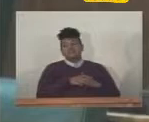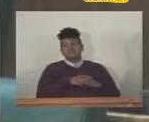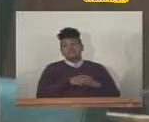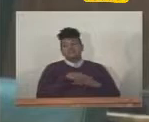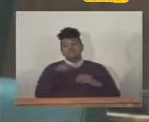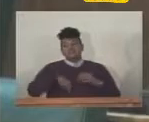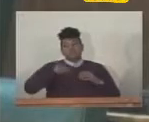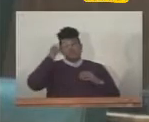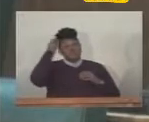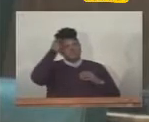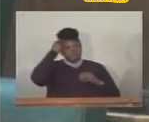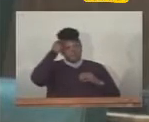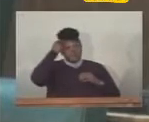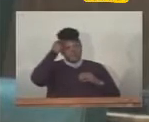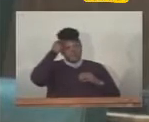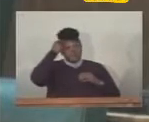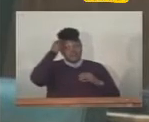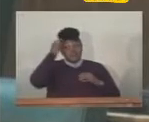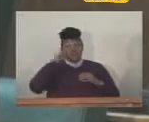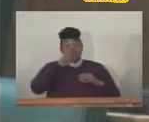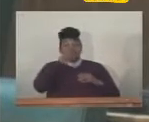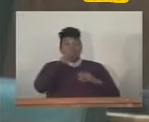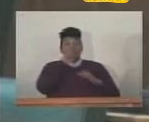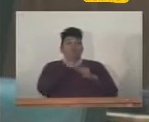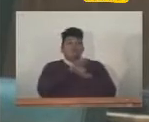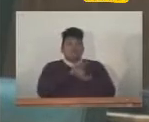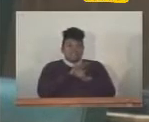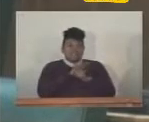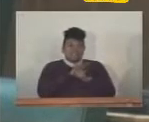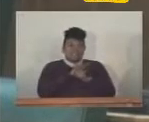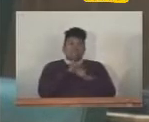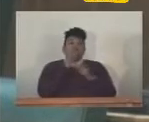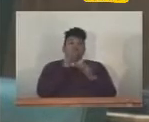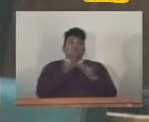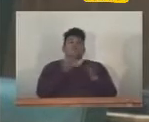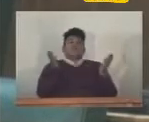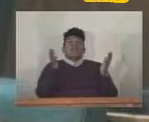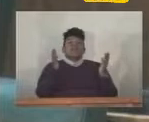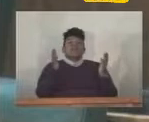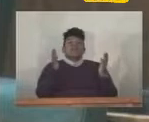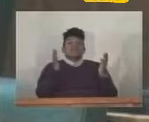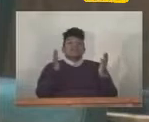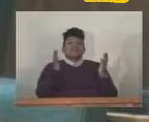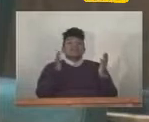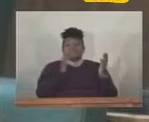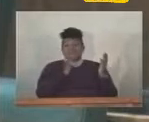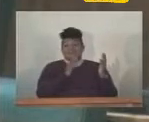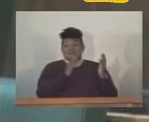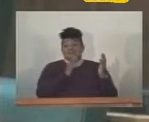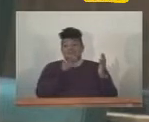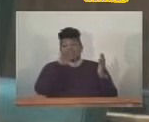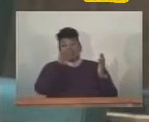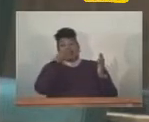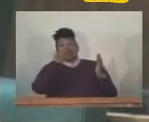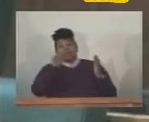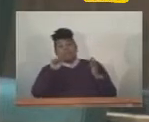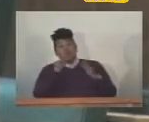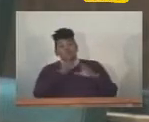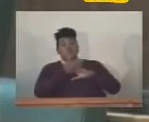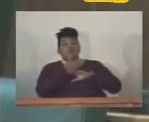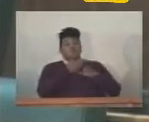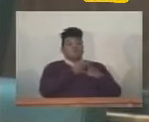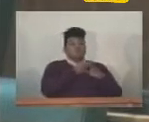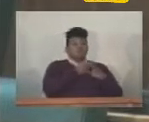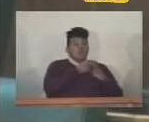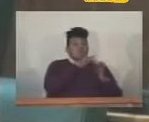this government, Mr. President, is committed to providing the inputs over the short, medium, and long